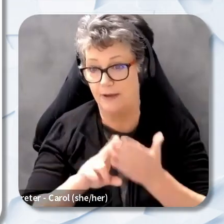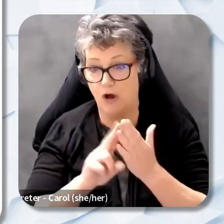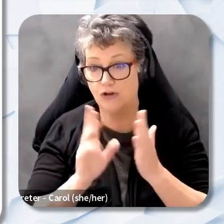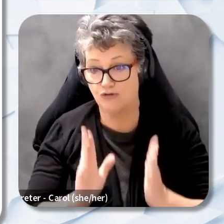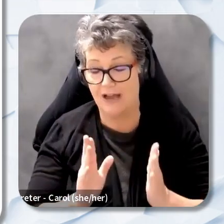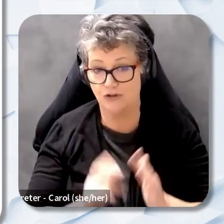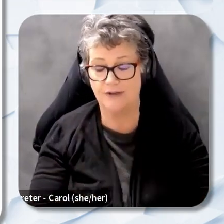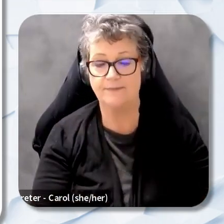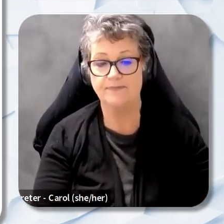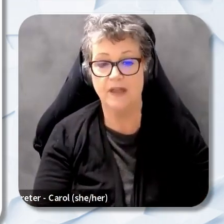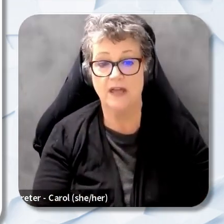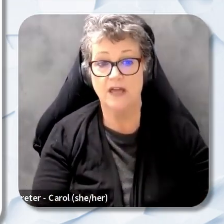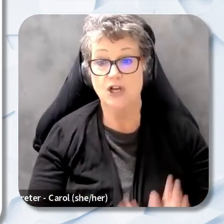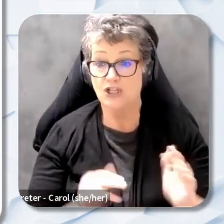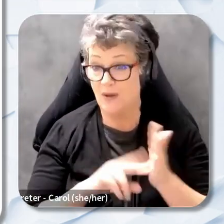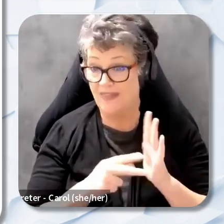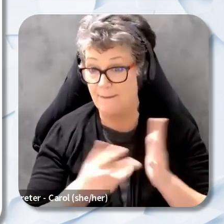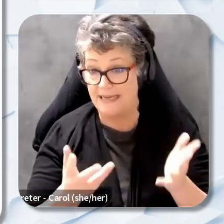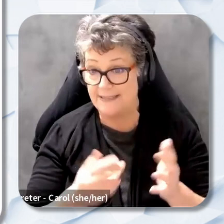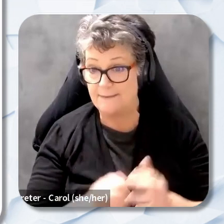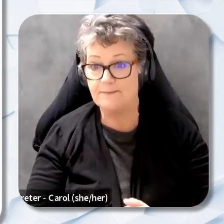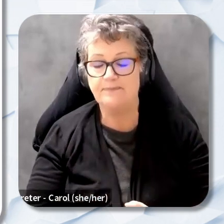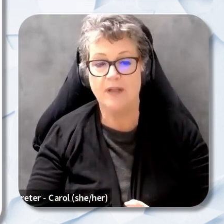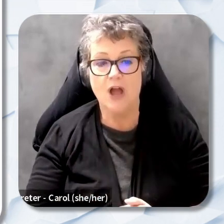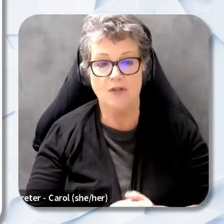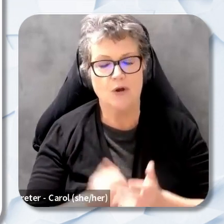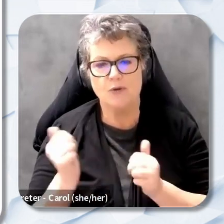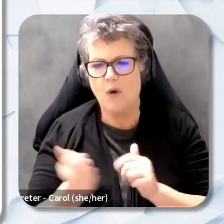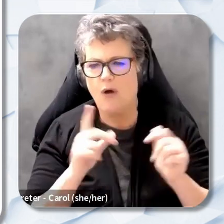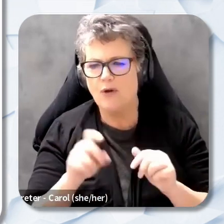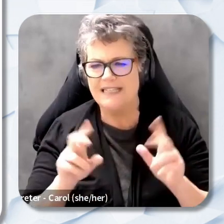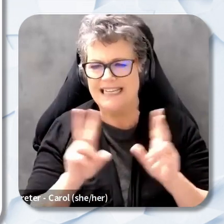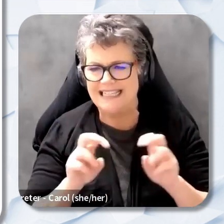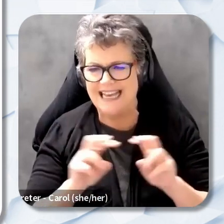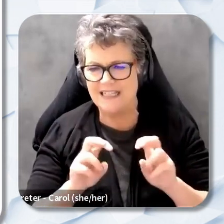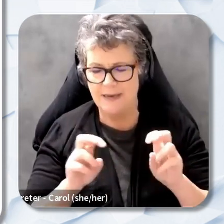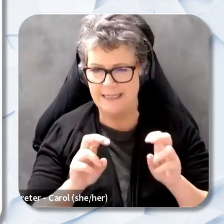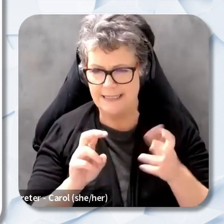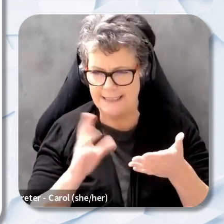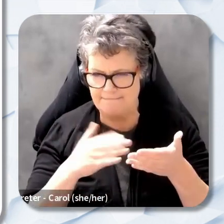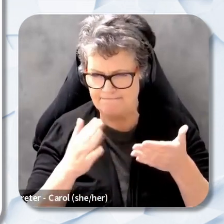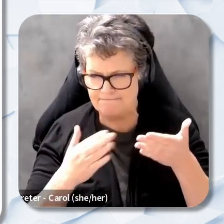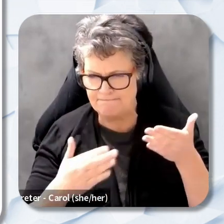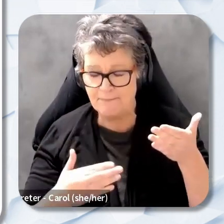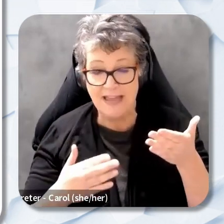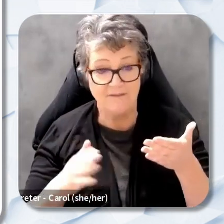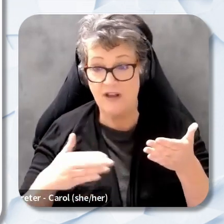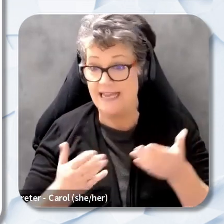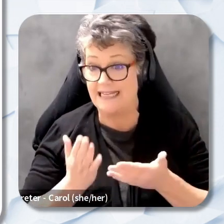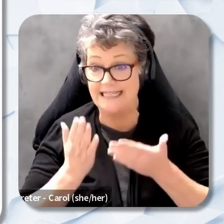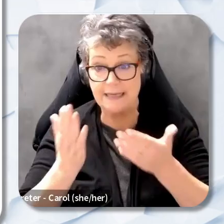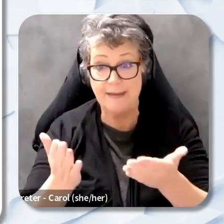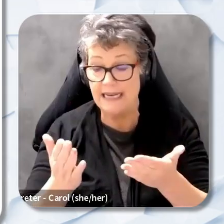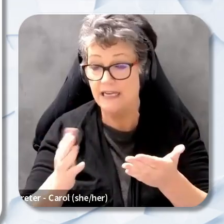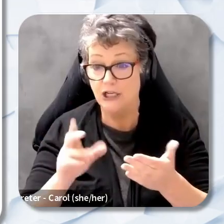as a whole. So what that means is they are going through all of those needs assessments. As a reminder, if you haven't submitted your needs